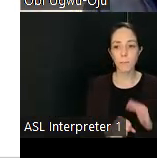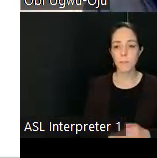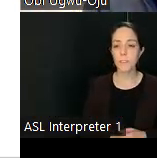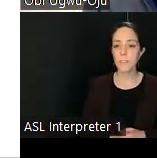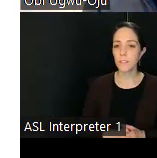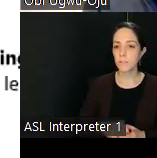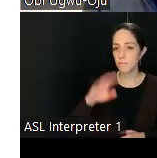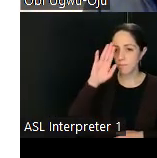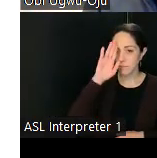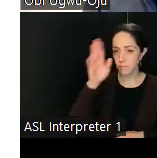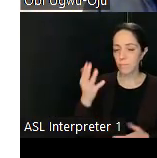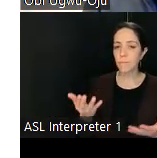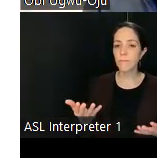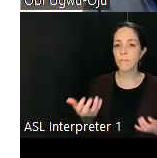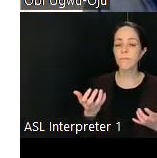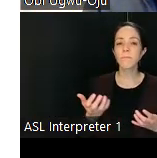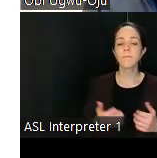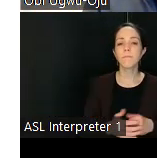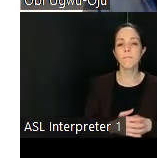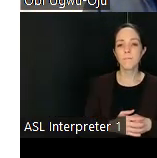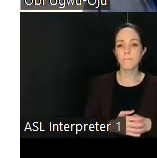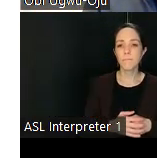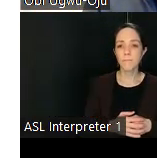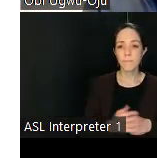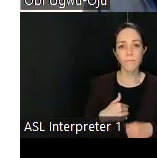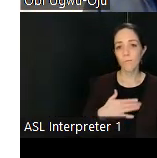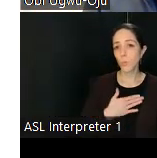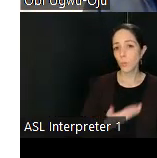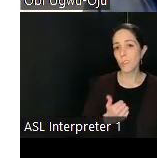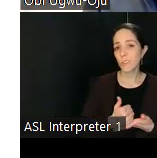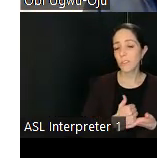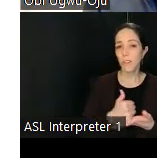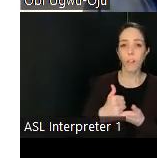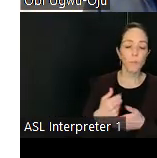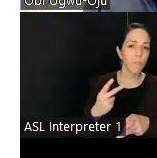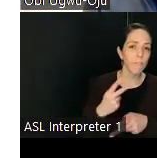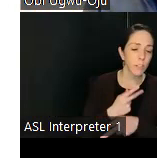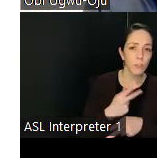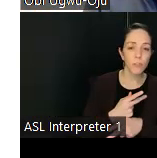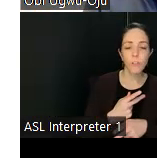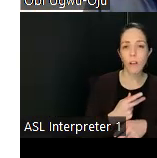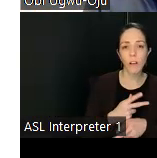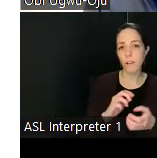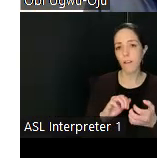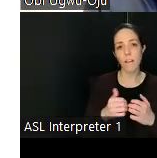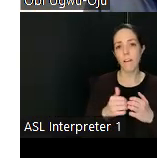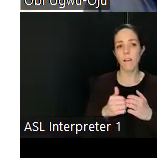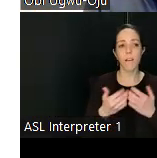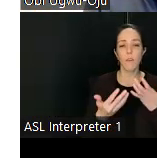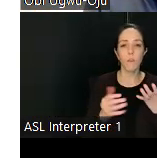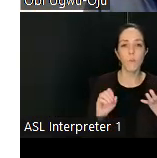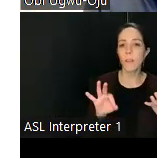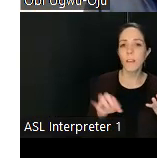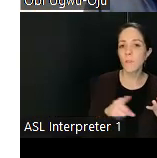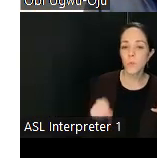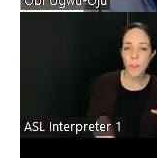Hi, I just wanted to say, I'm willing to help you try to figure out how and whether you can do whatever you